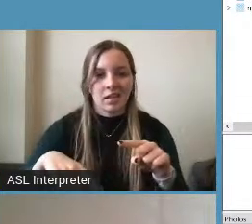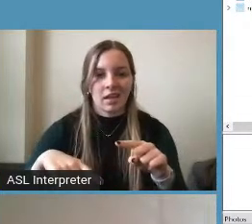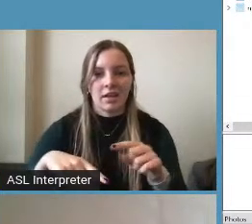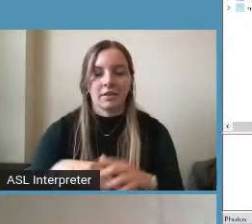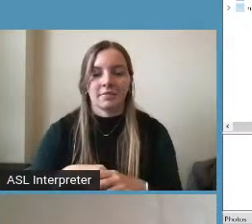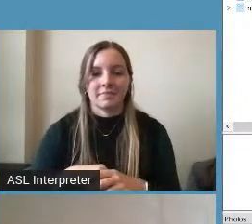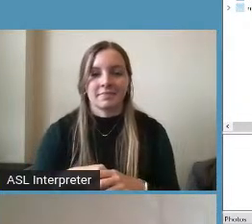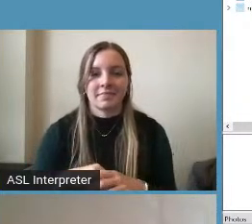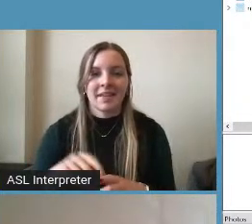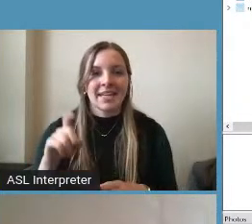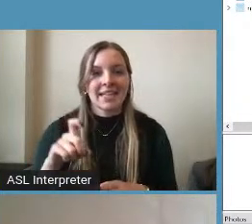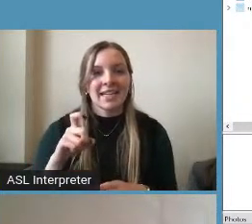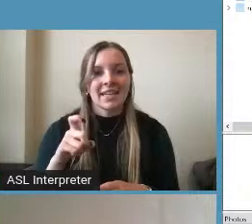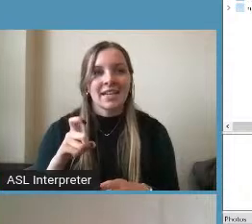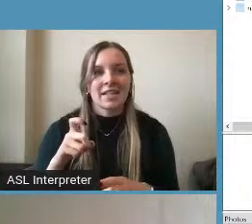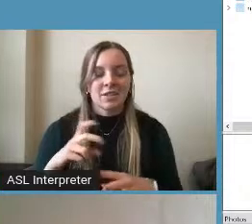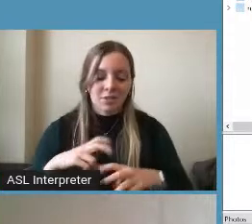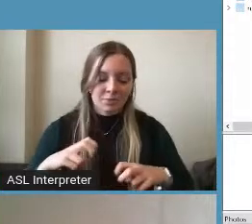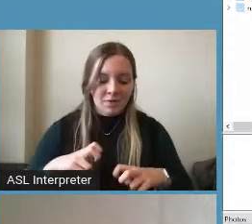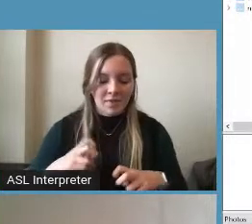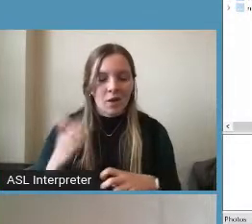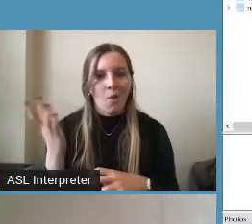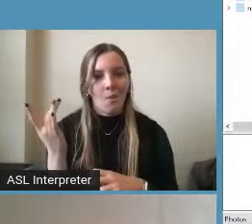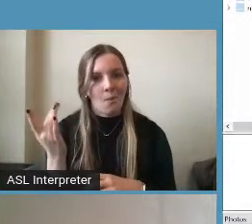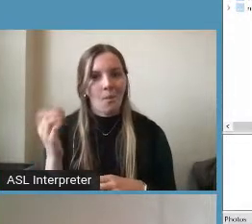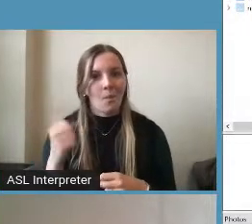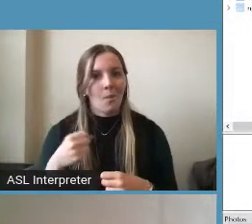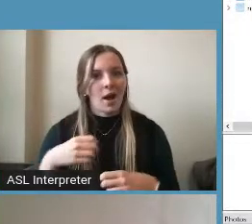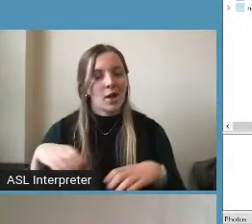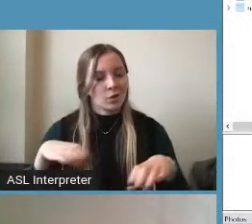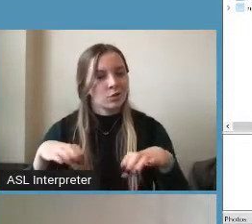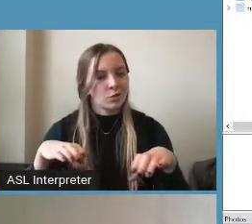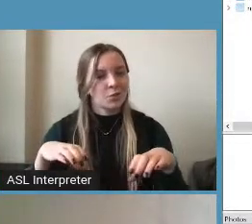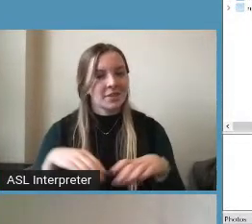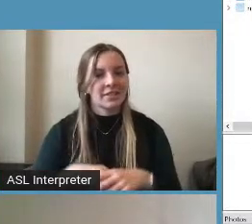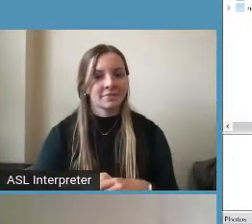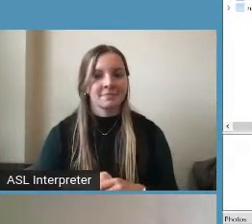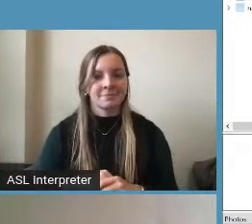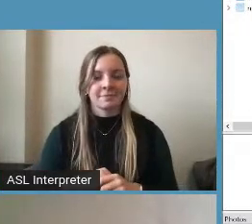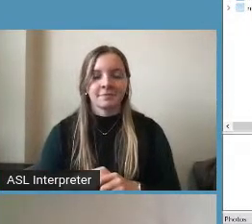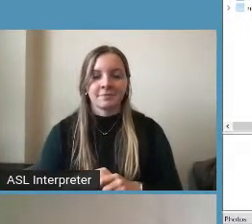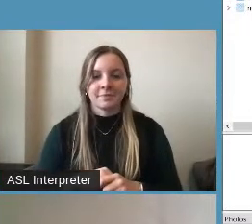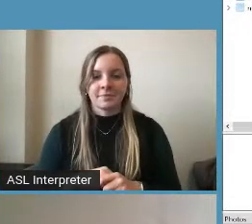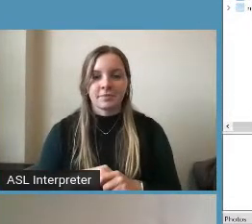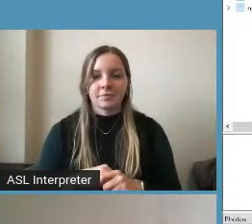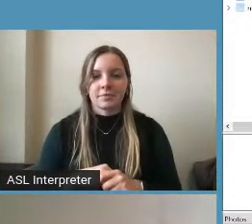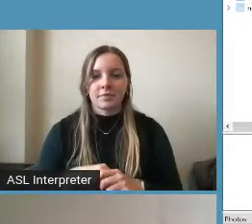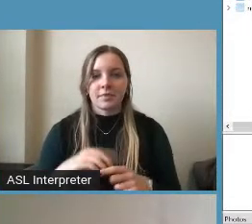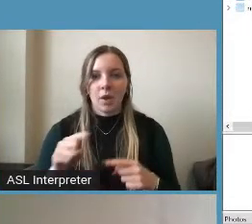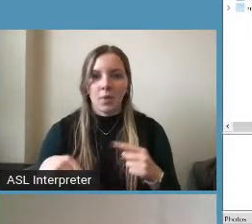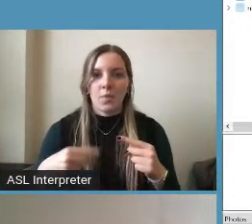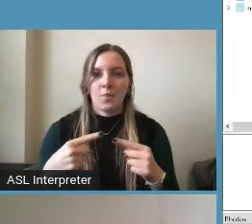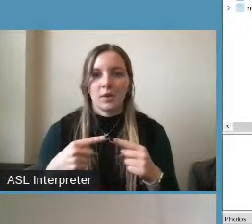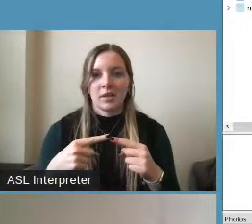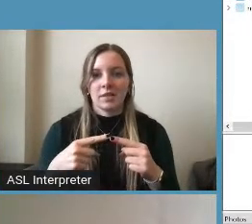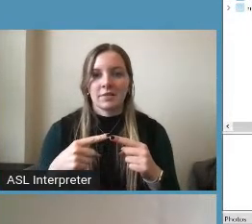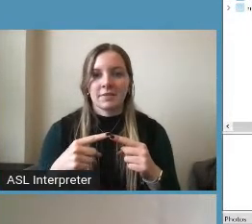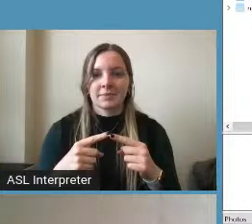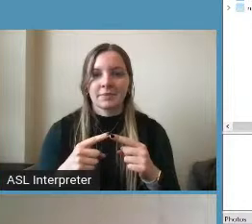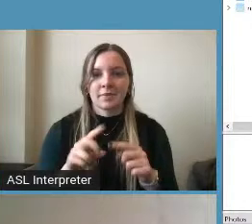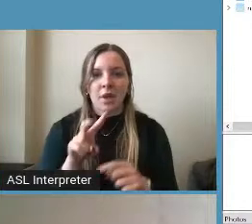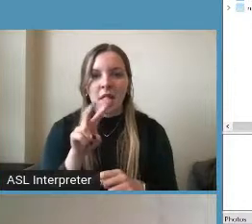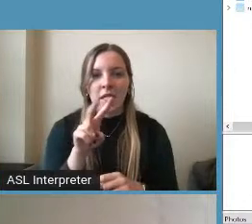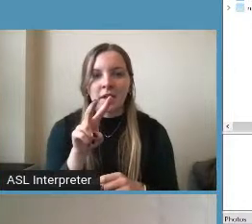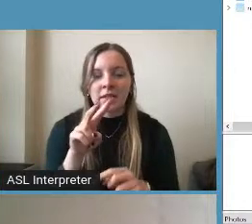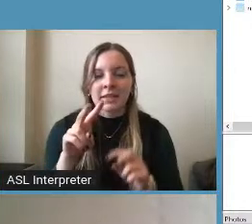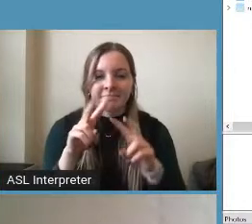why you're doing it. So I just want to point that out when you start to look at 3D data, that you may be seeing massage data, you may be